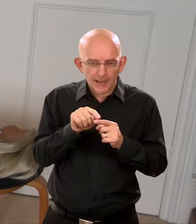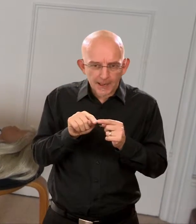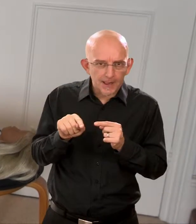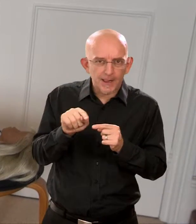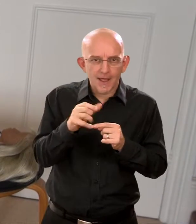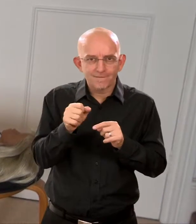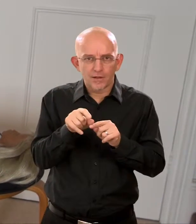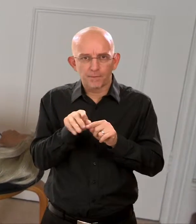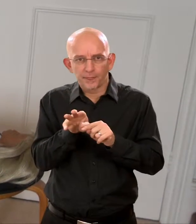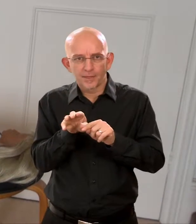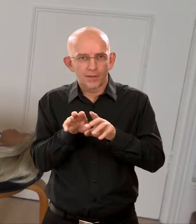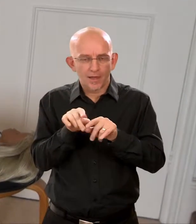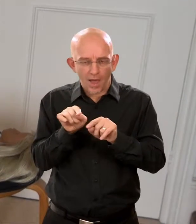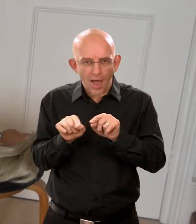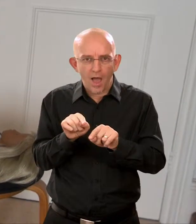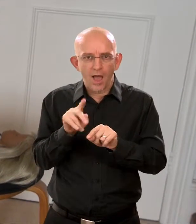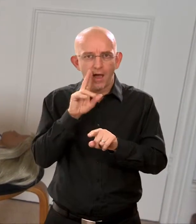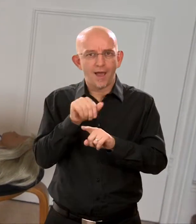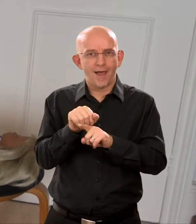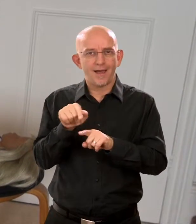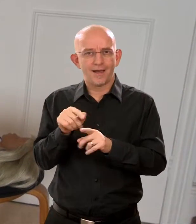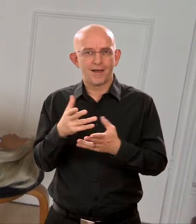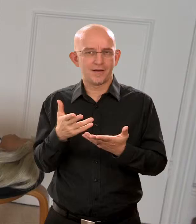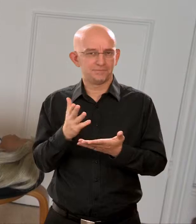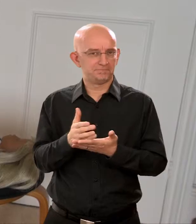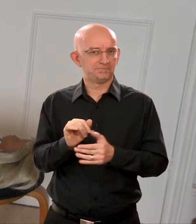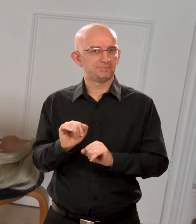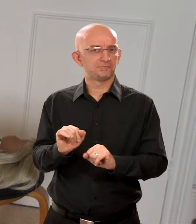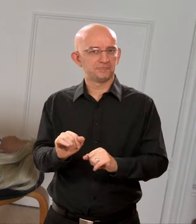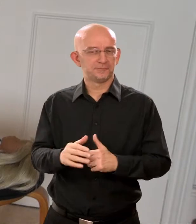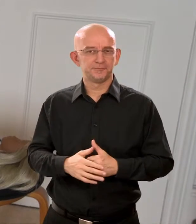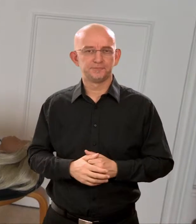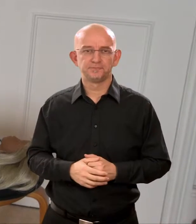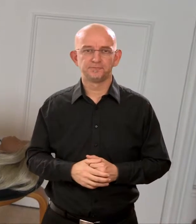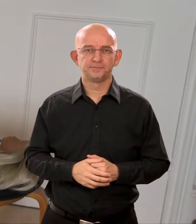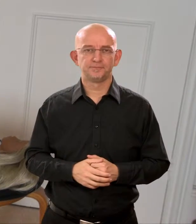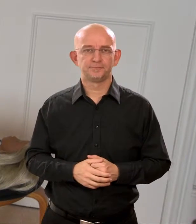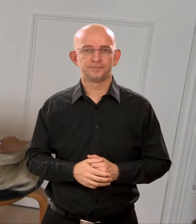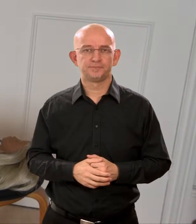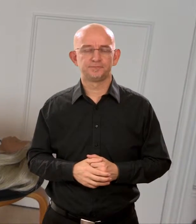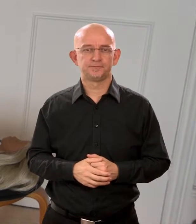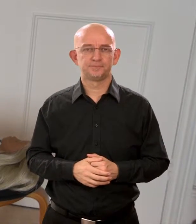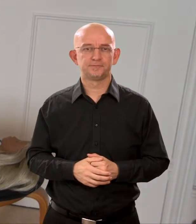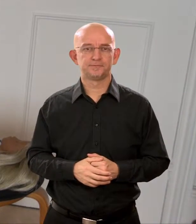here. And this fabric around,